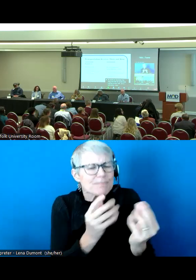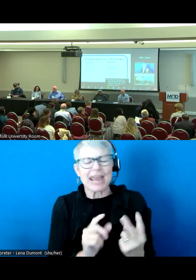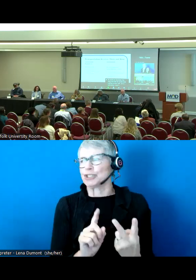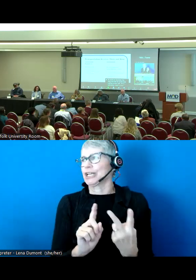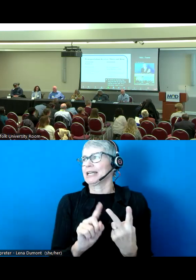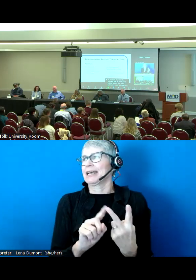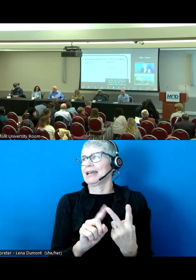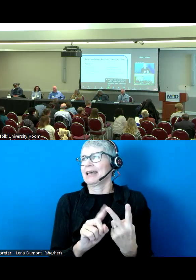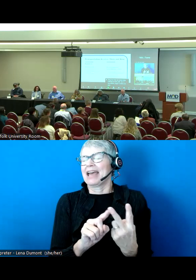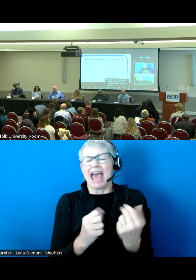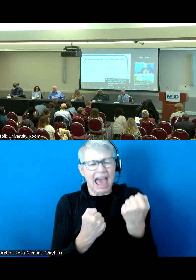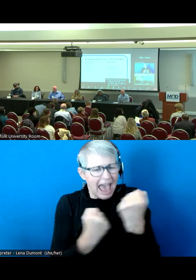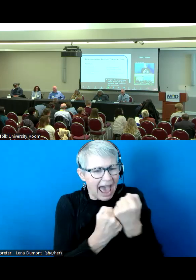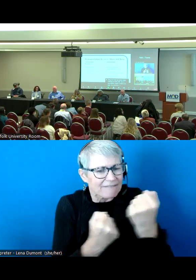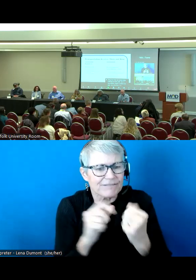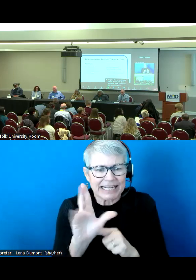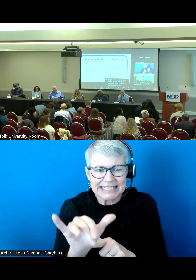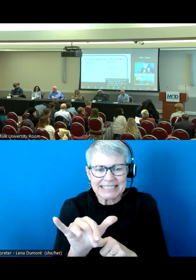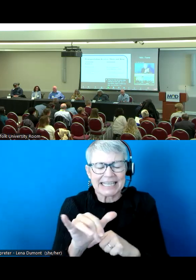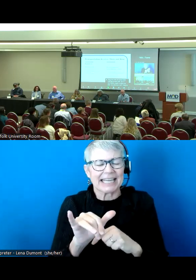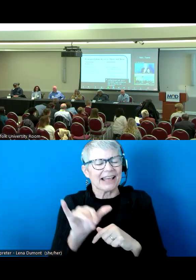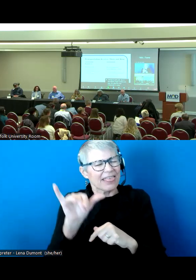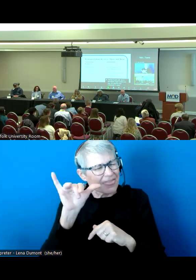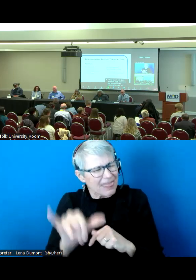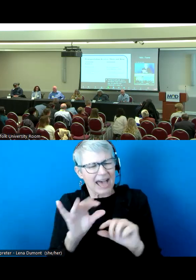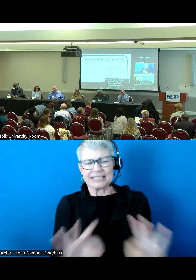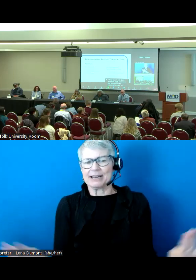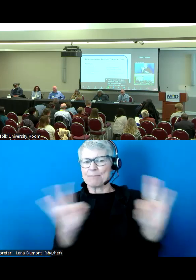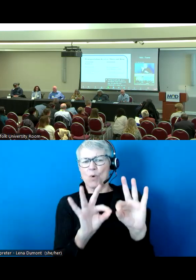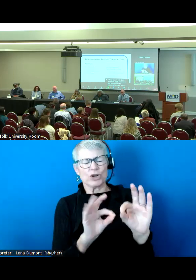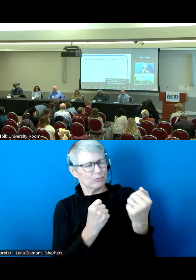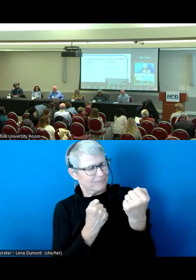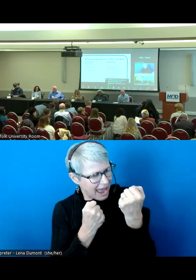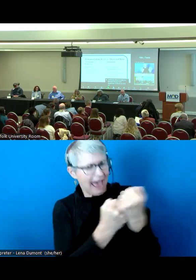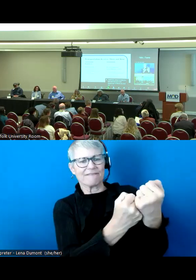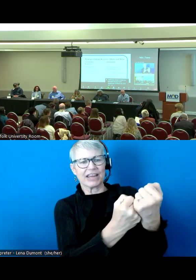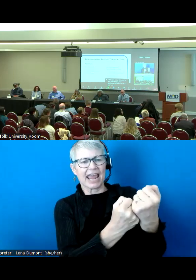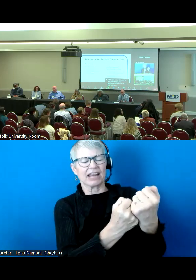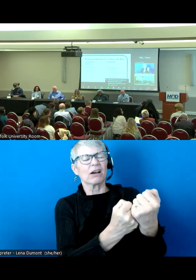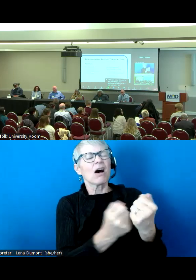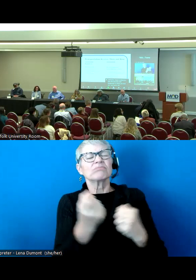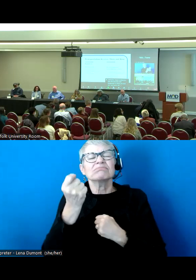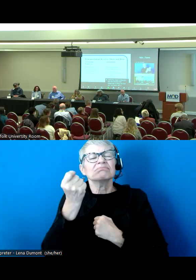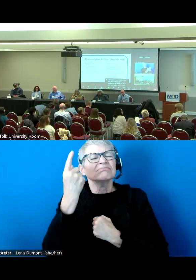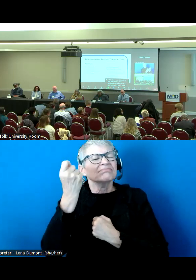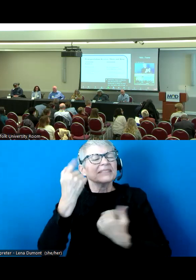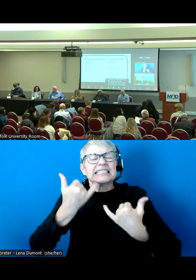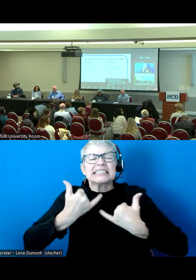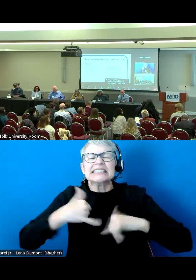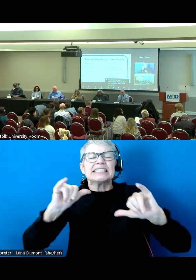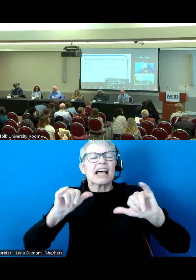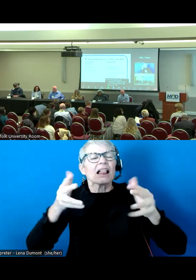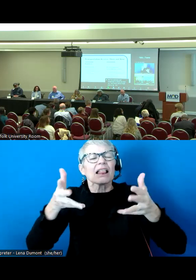cooperation is where you end up. And there's still so much work to do. And even though